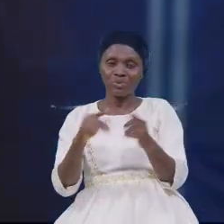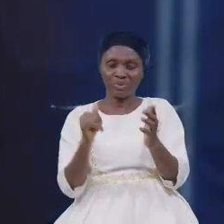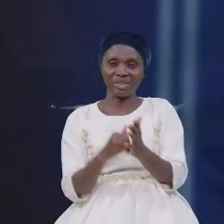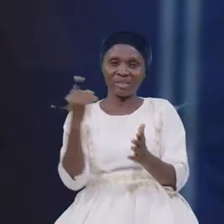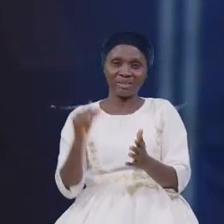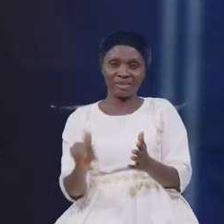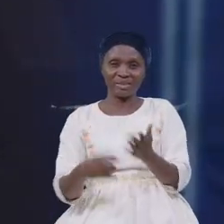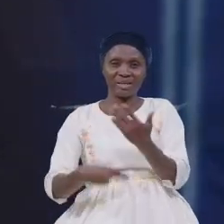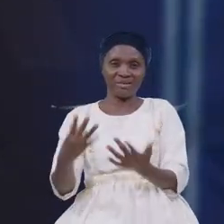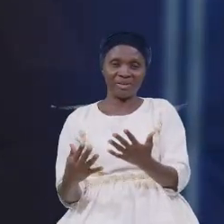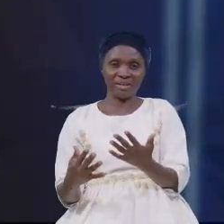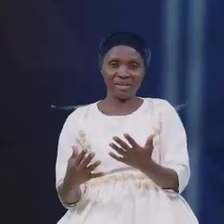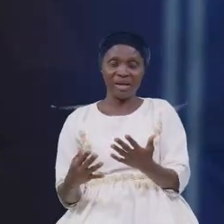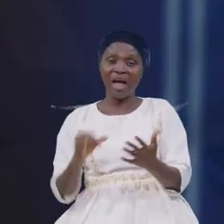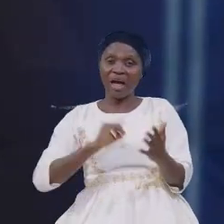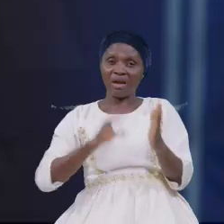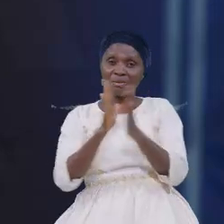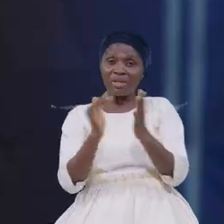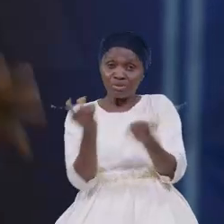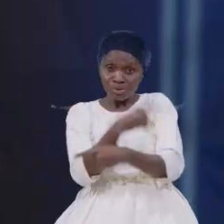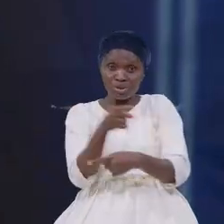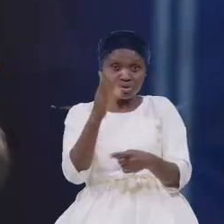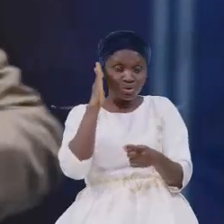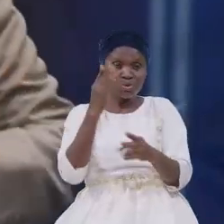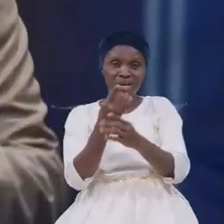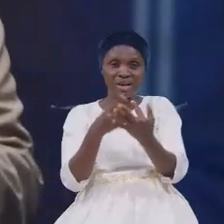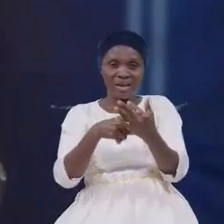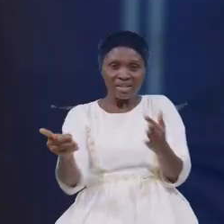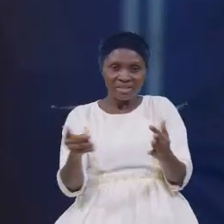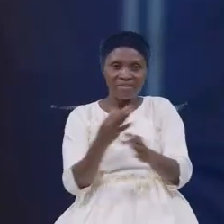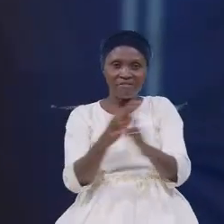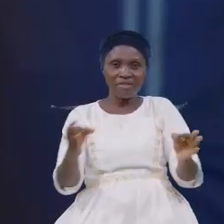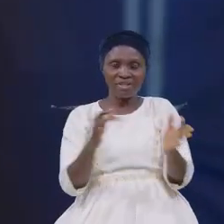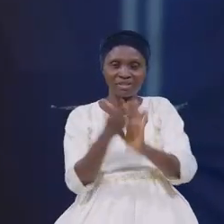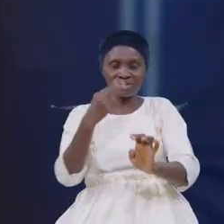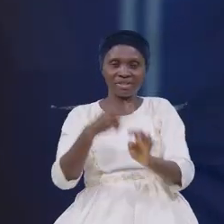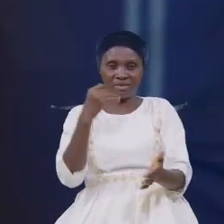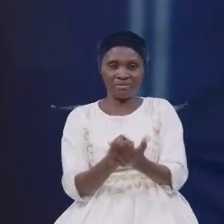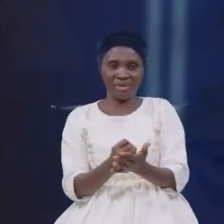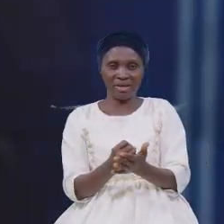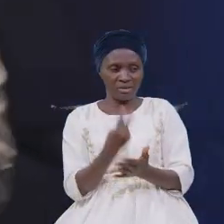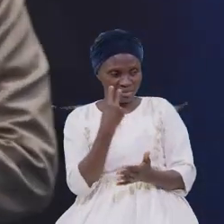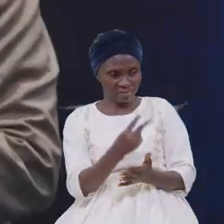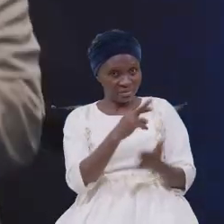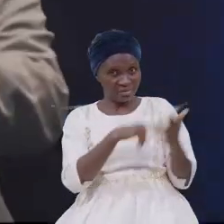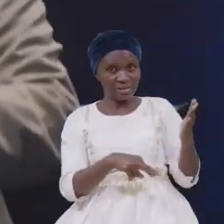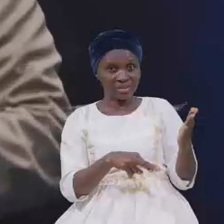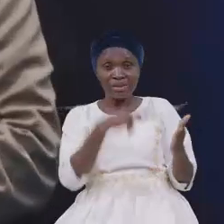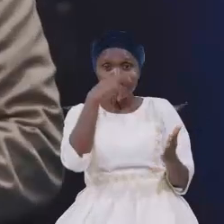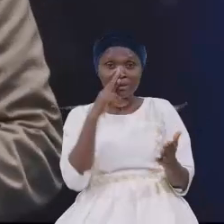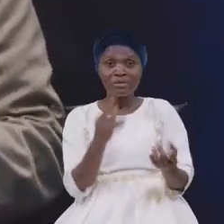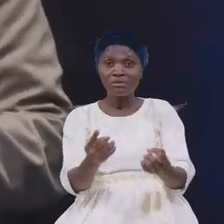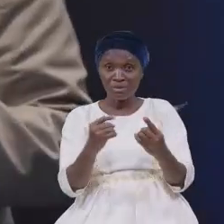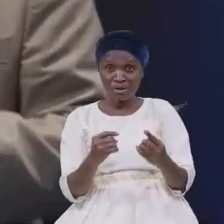escape. Look at that. The thief cometh not but for to steal, to kill, and